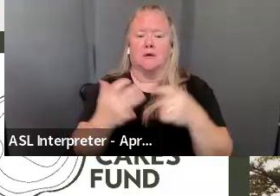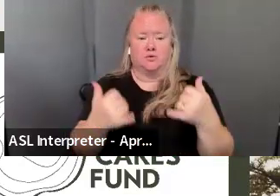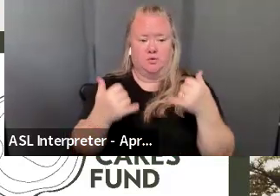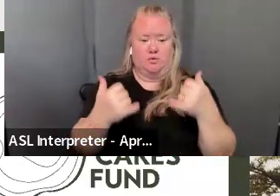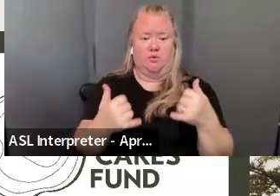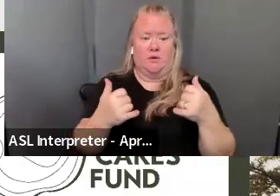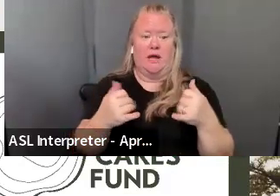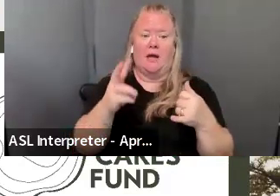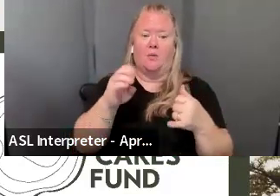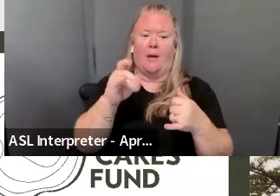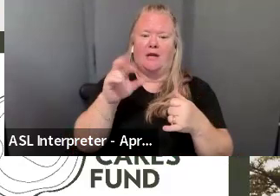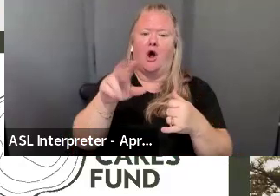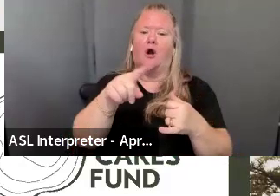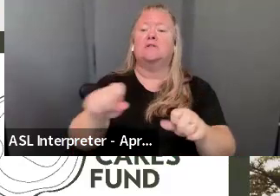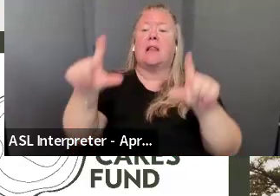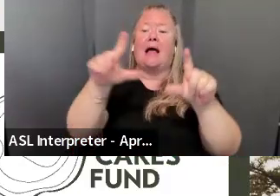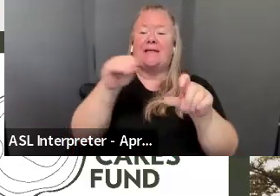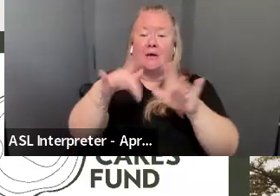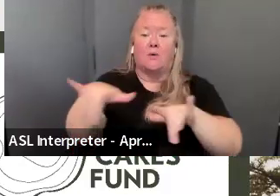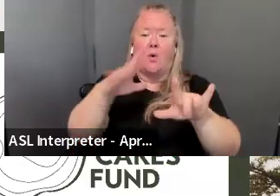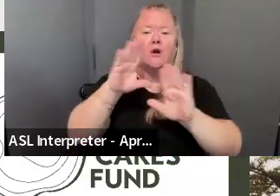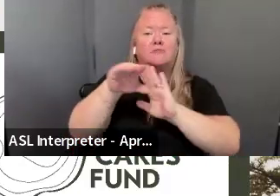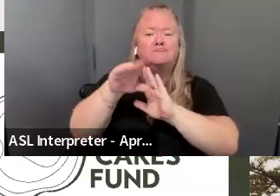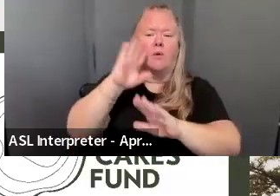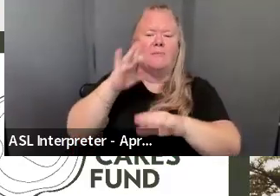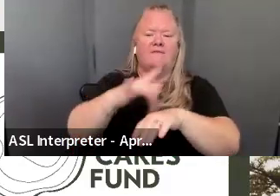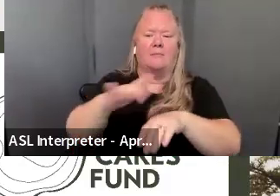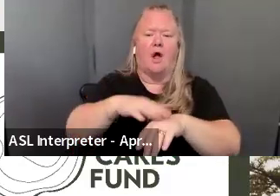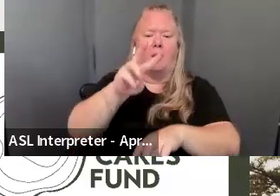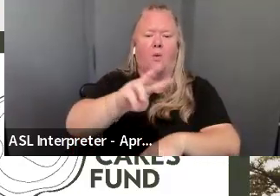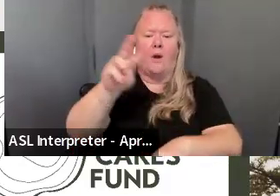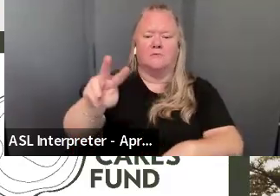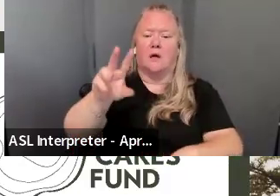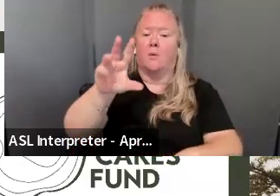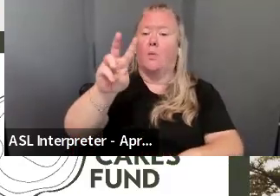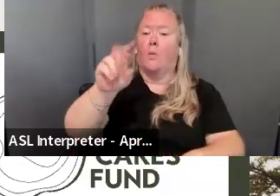today's webinar, the slides and recording will be available on our website at